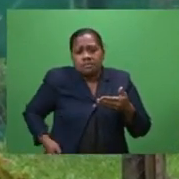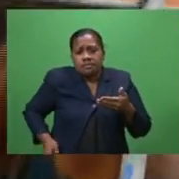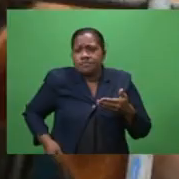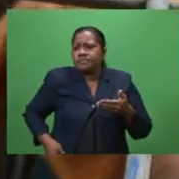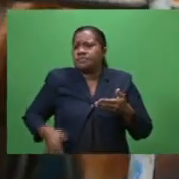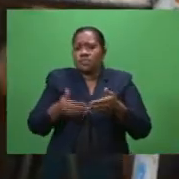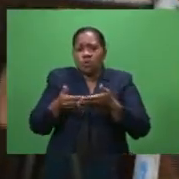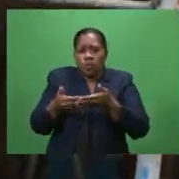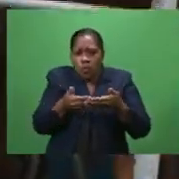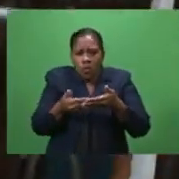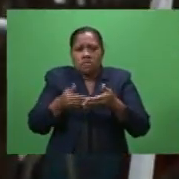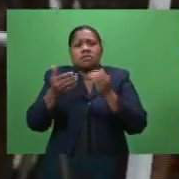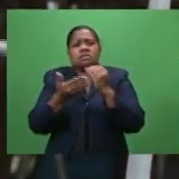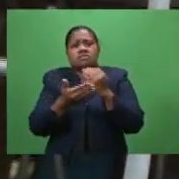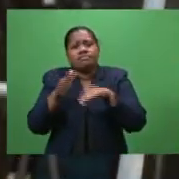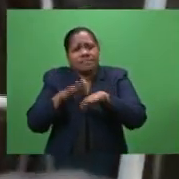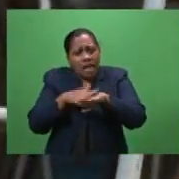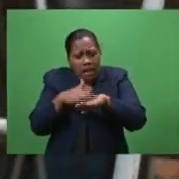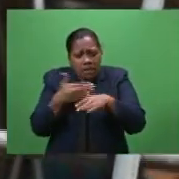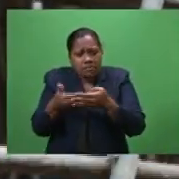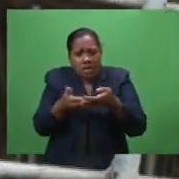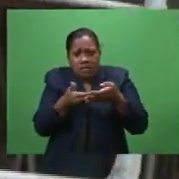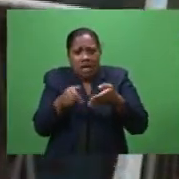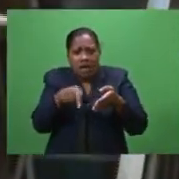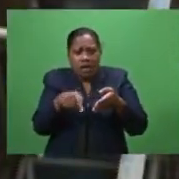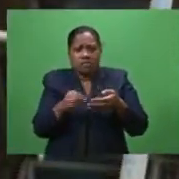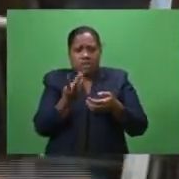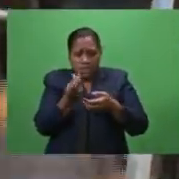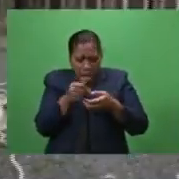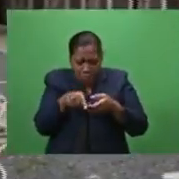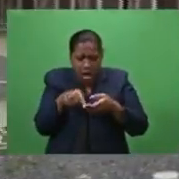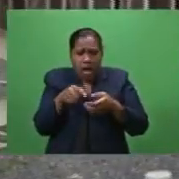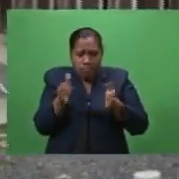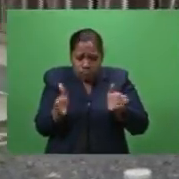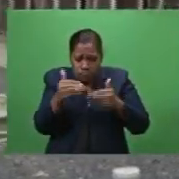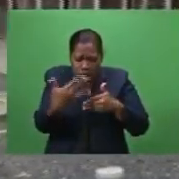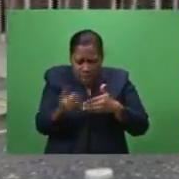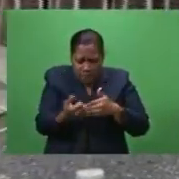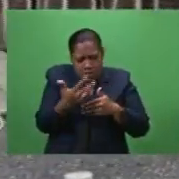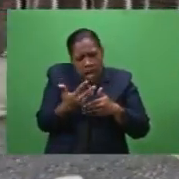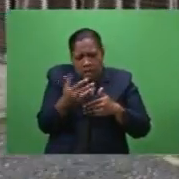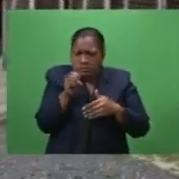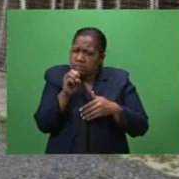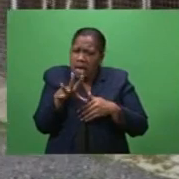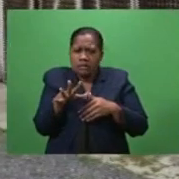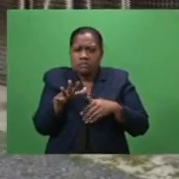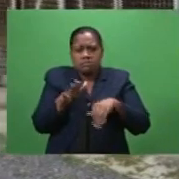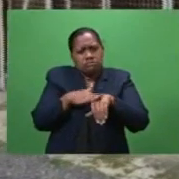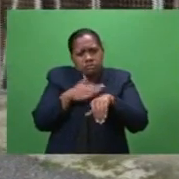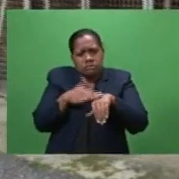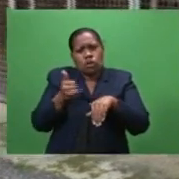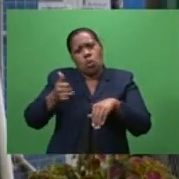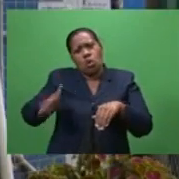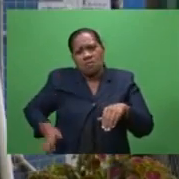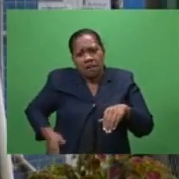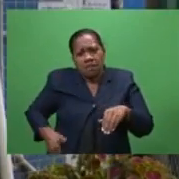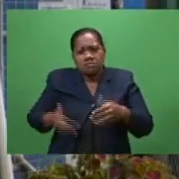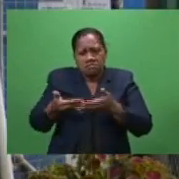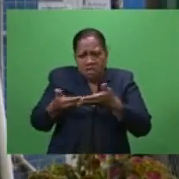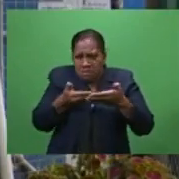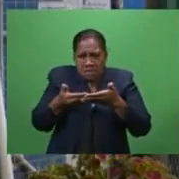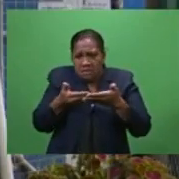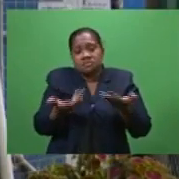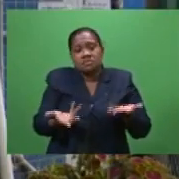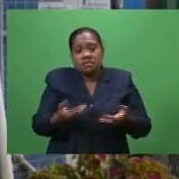kittens being brought in. Some of those boxes will contain 9 to 10 puppies or kittens, and they're from people saying